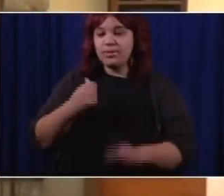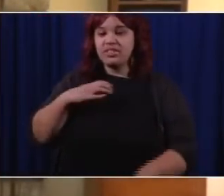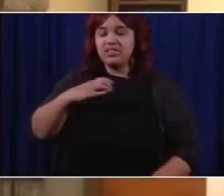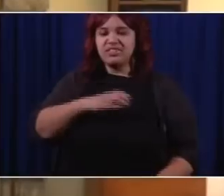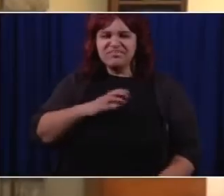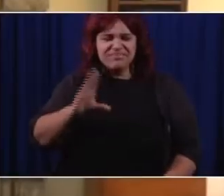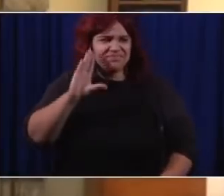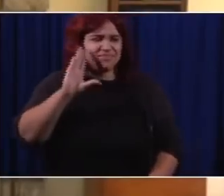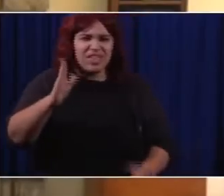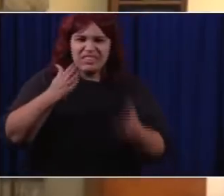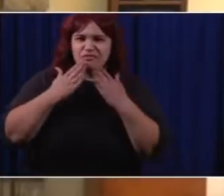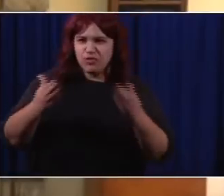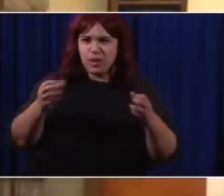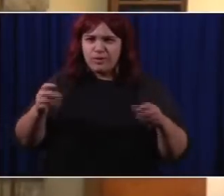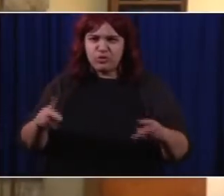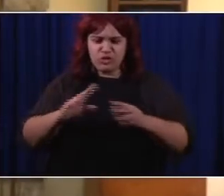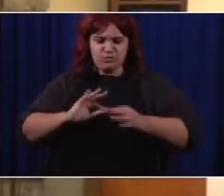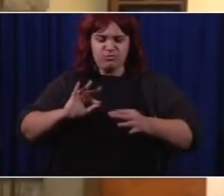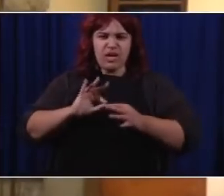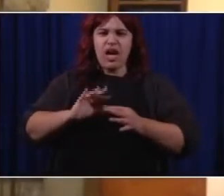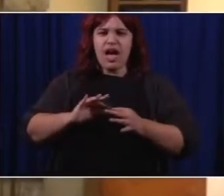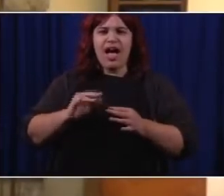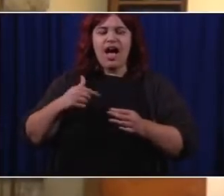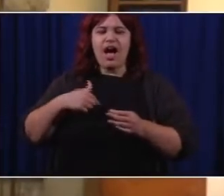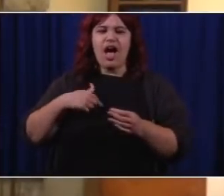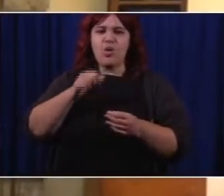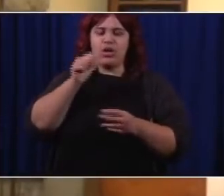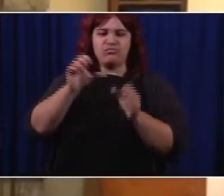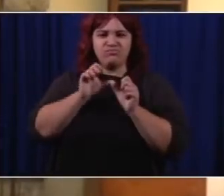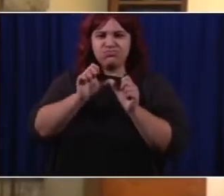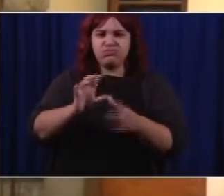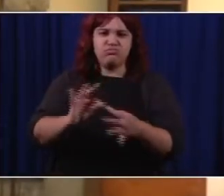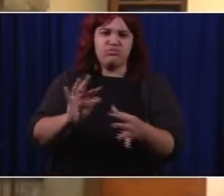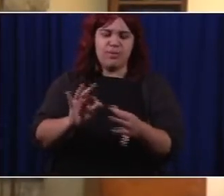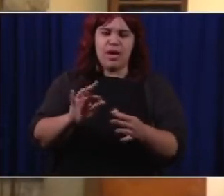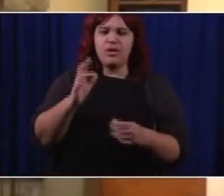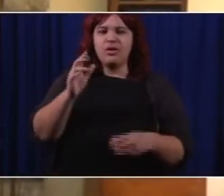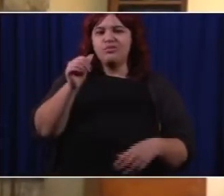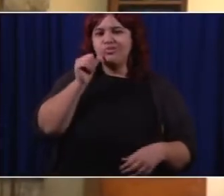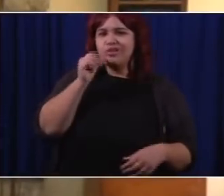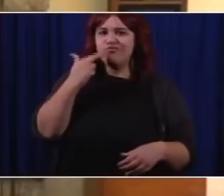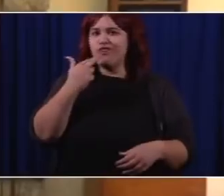and restaurants. I do just want to say that I'd been contacted almost immediately after your